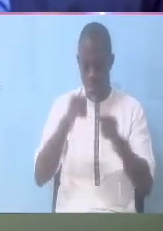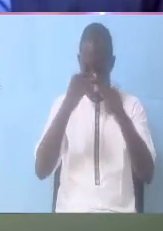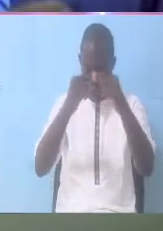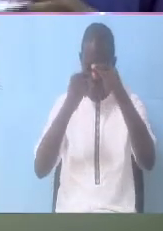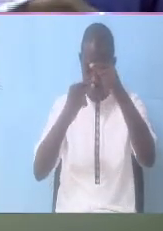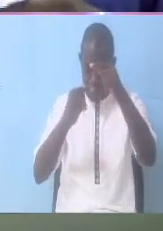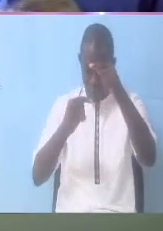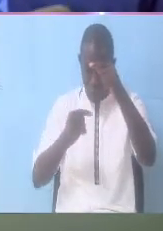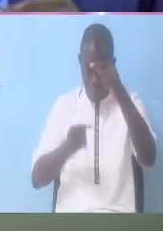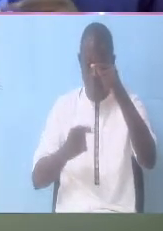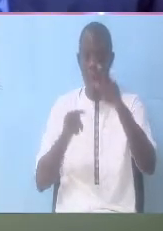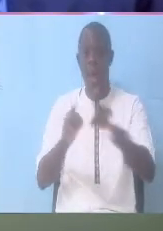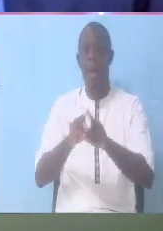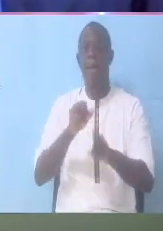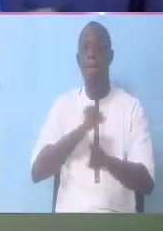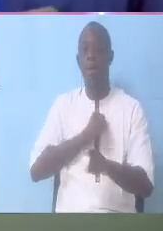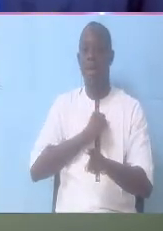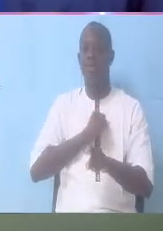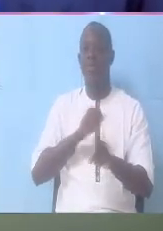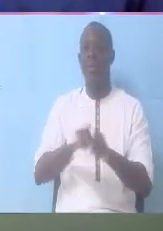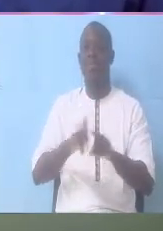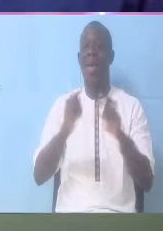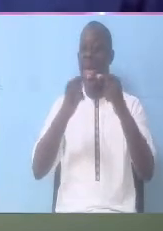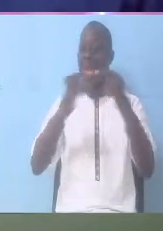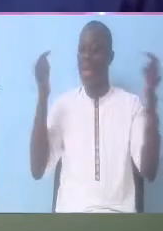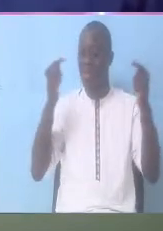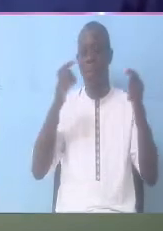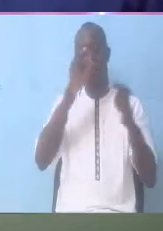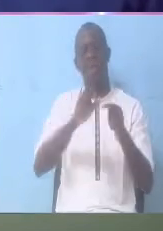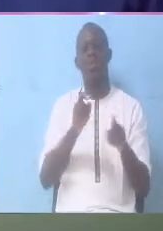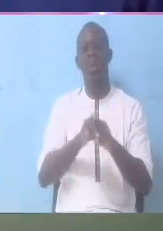the list of his worst enemies, correct?